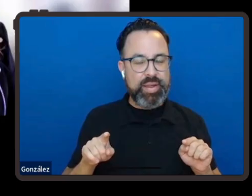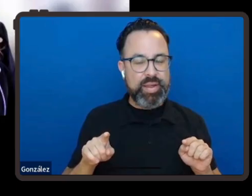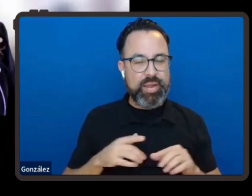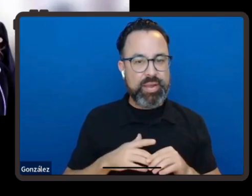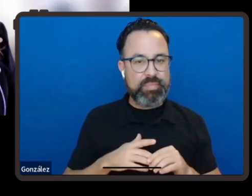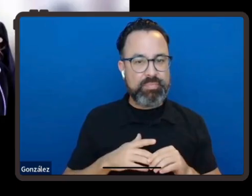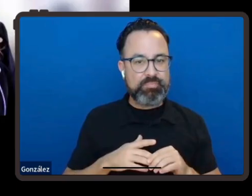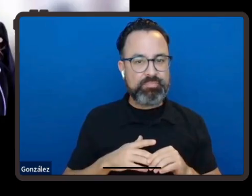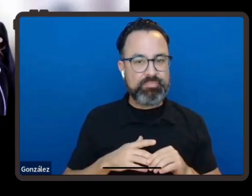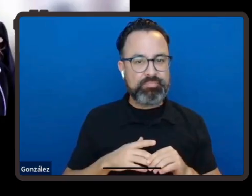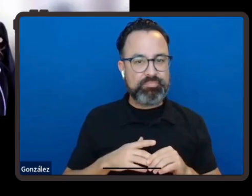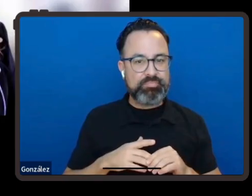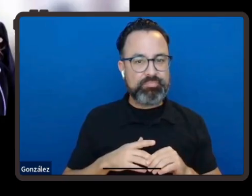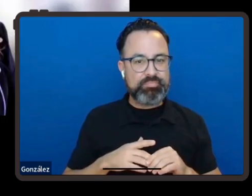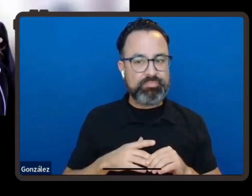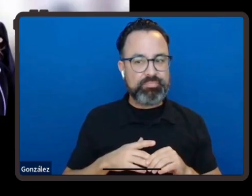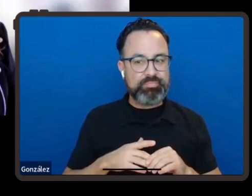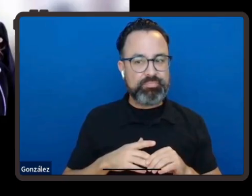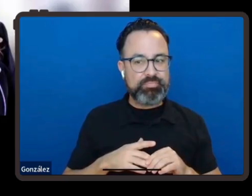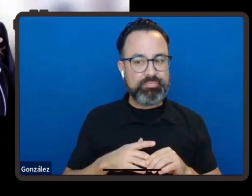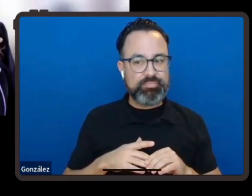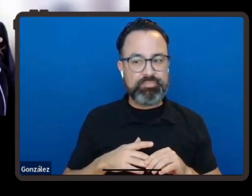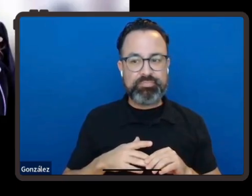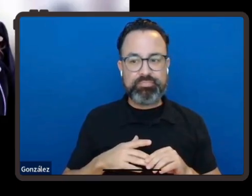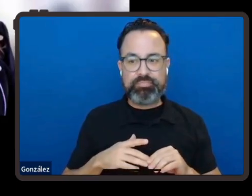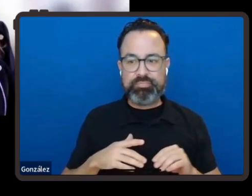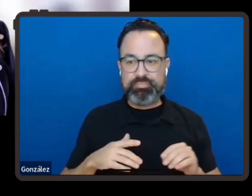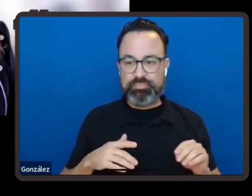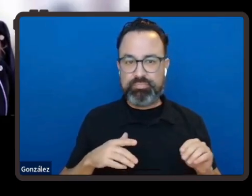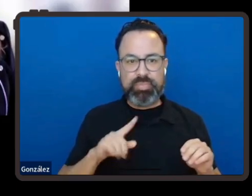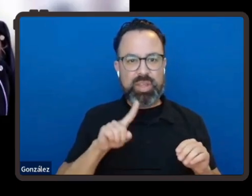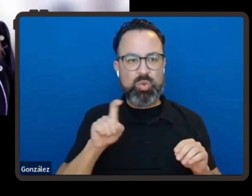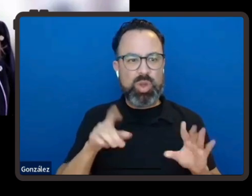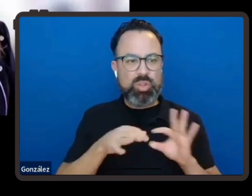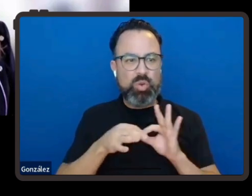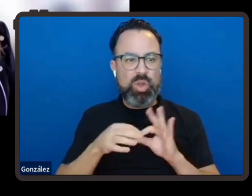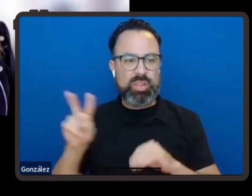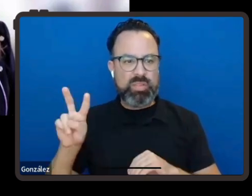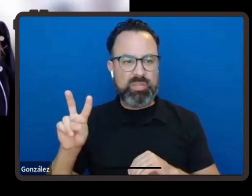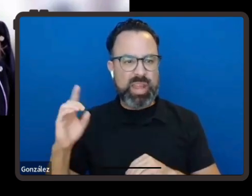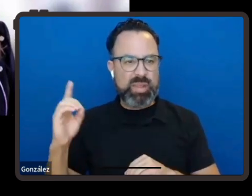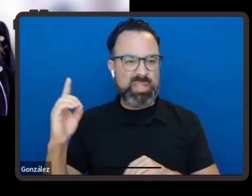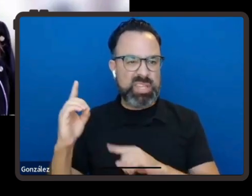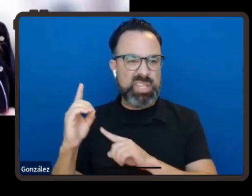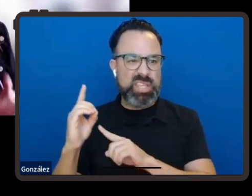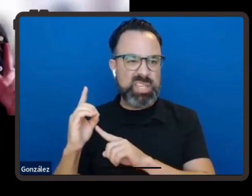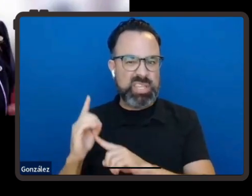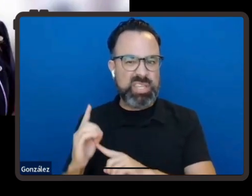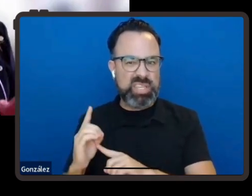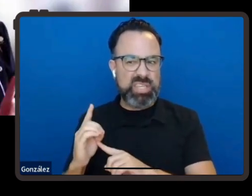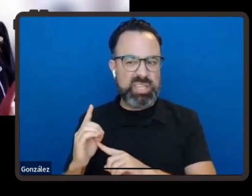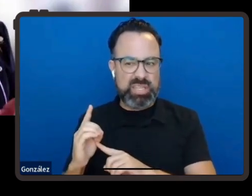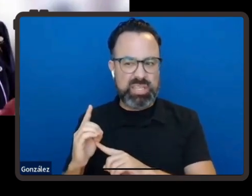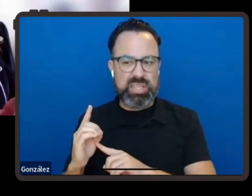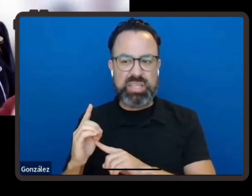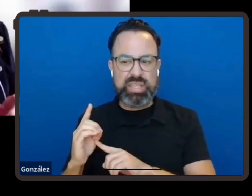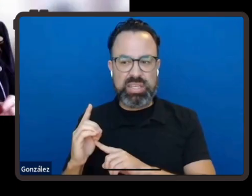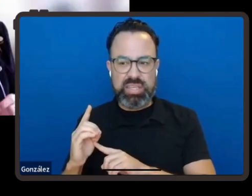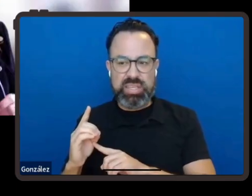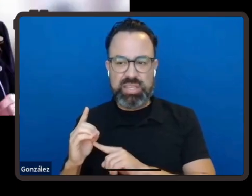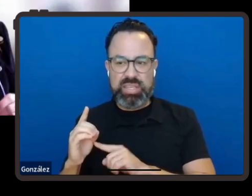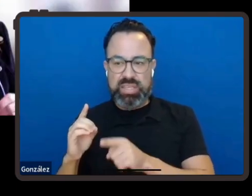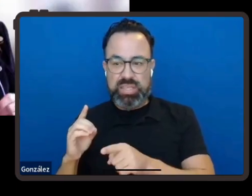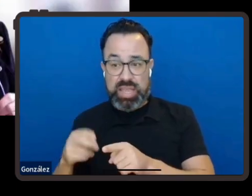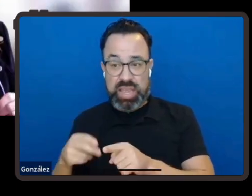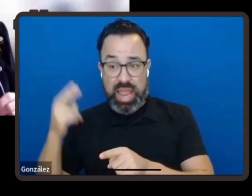and guardians be suggesting these dosages? Yeah, I think I mean it depends on what country you're in.